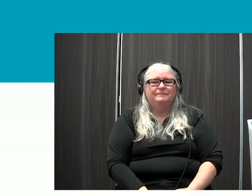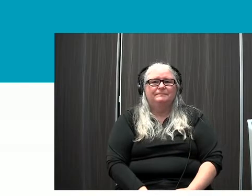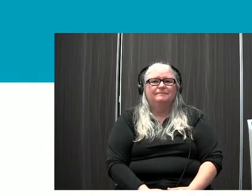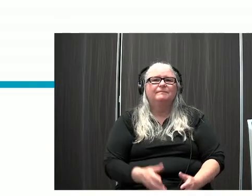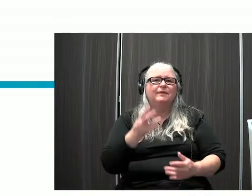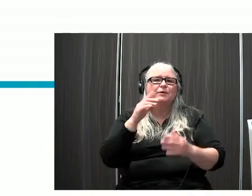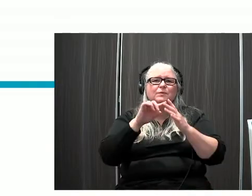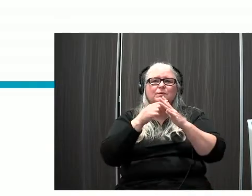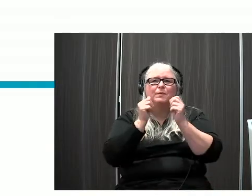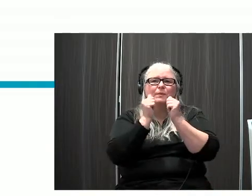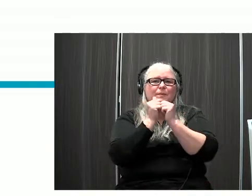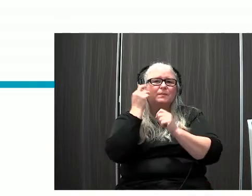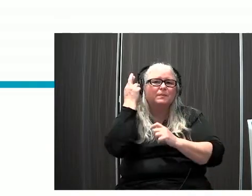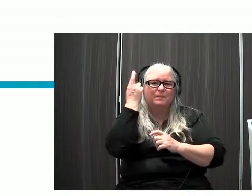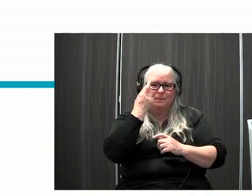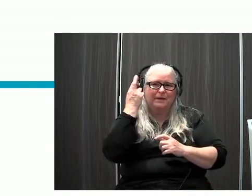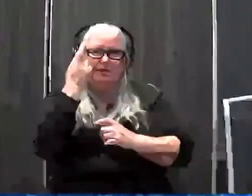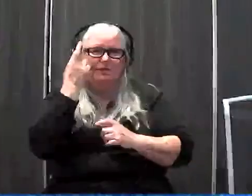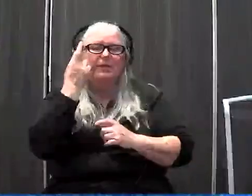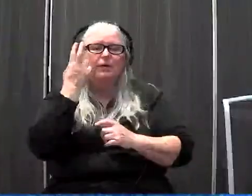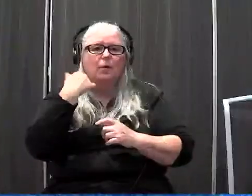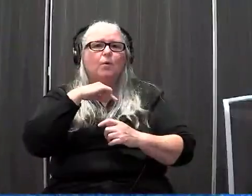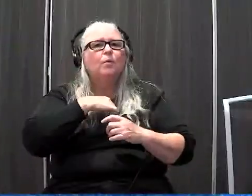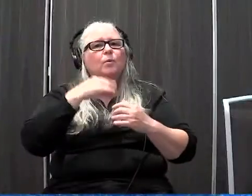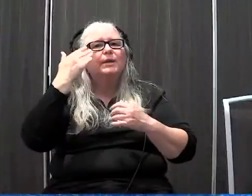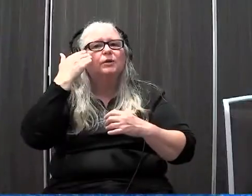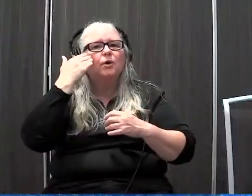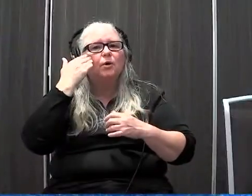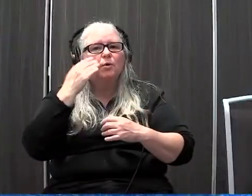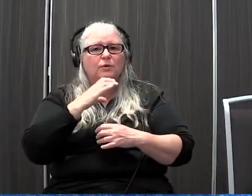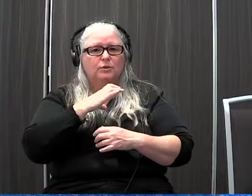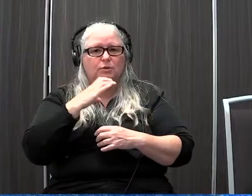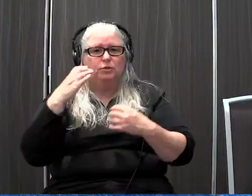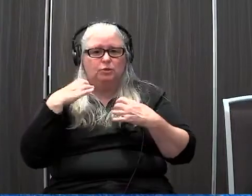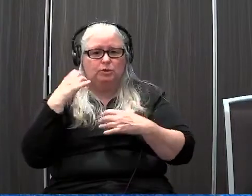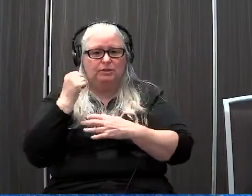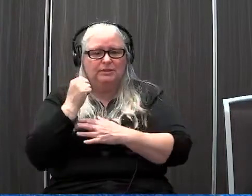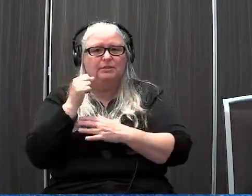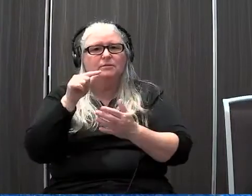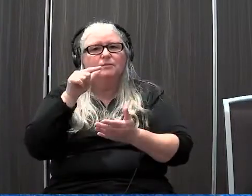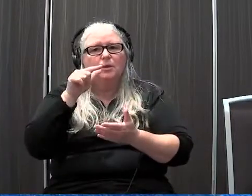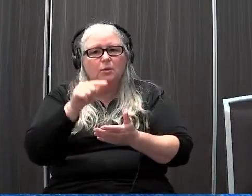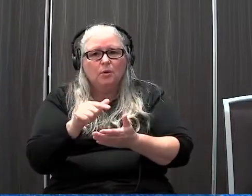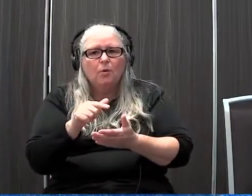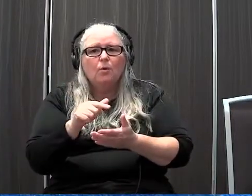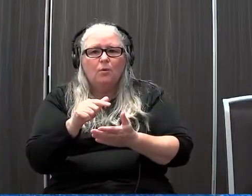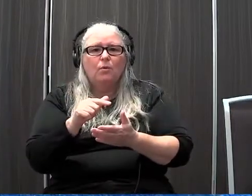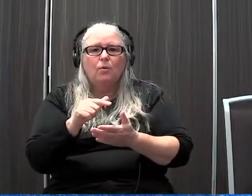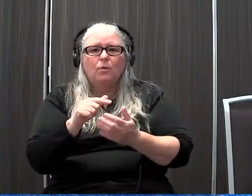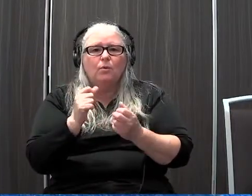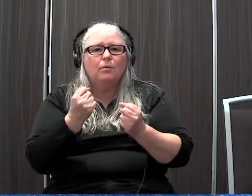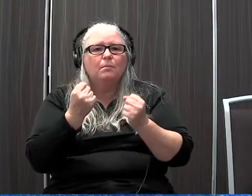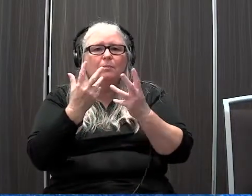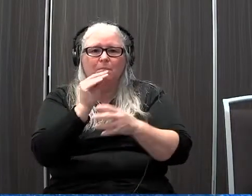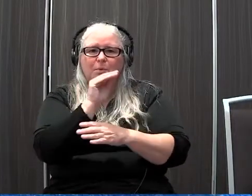So starting with the rationale, we know that charge syndrome is extremely low incidence, so occurring in approximately 1 in 10,000 to 1